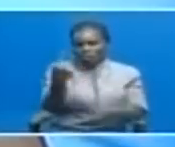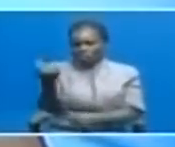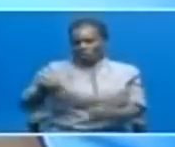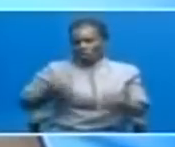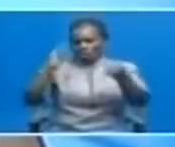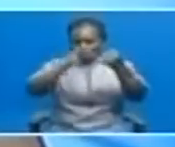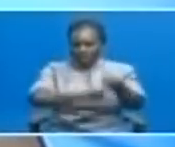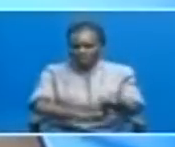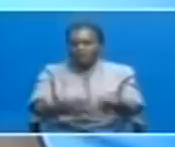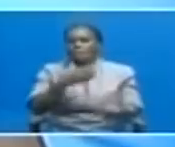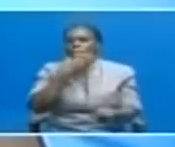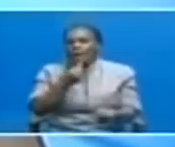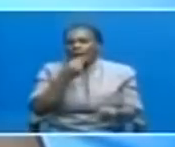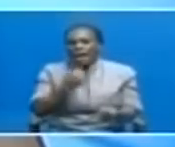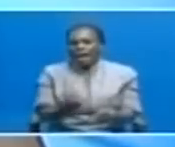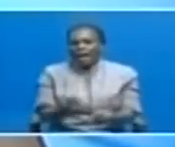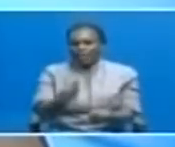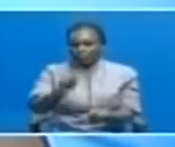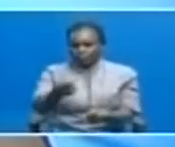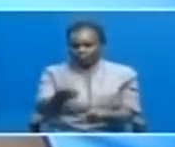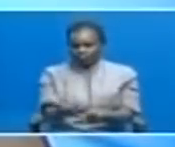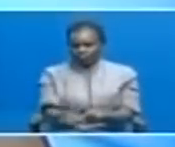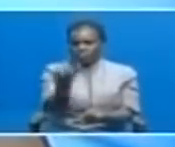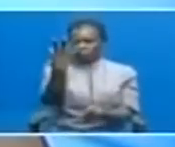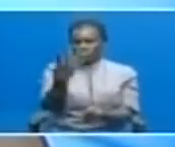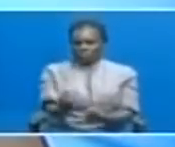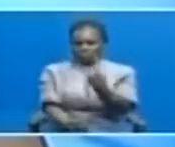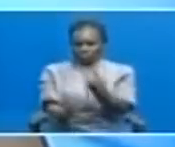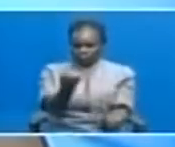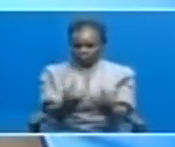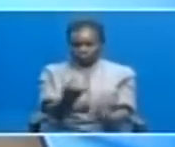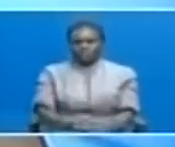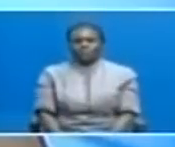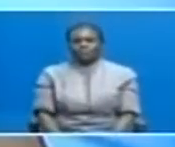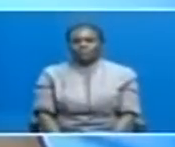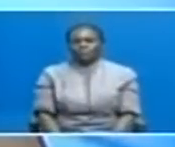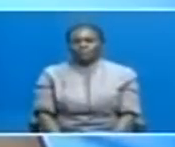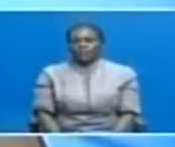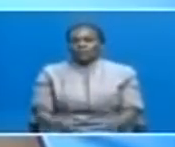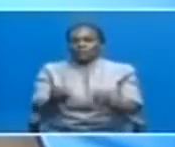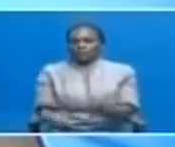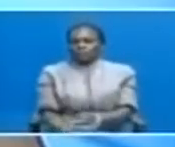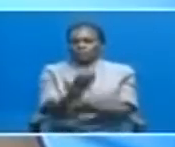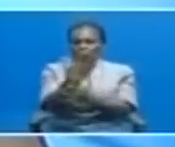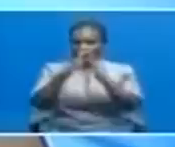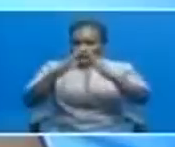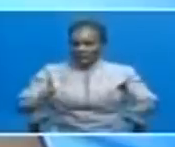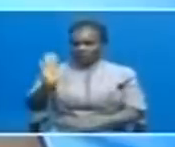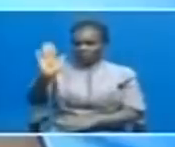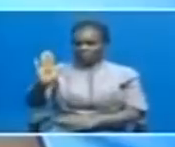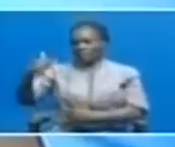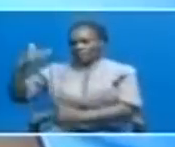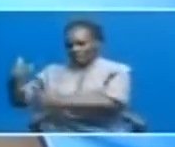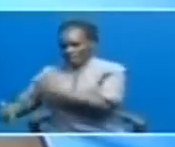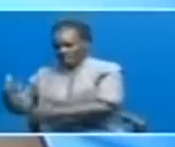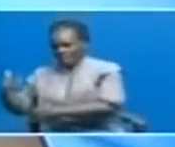man allegedly let the gas run in his house before lighting a match. The ensuing explosion saw his house,